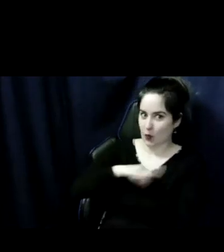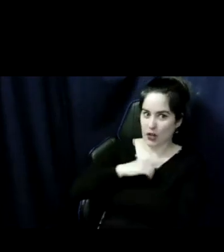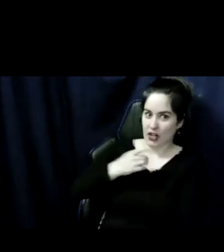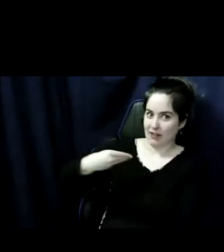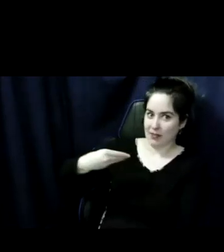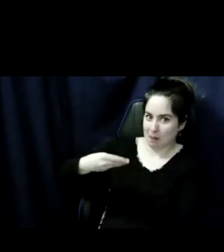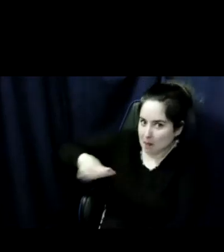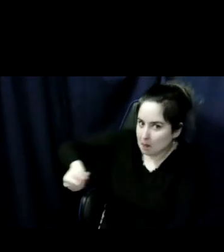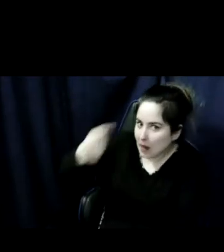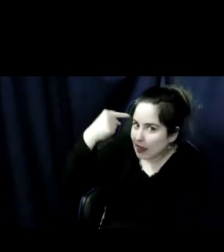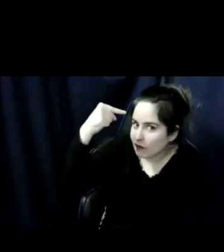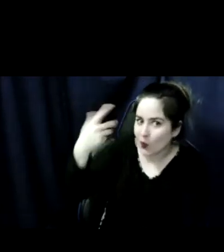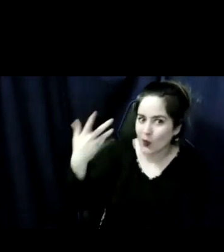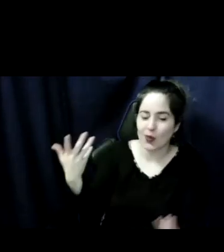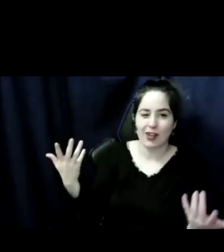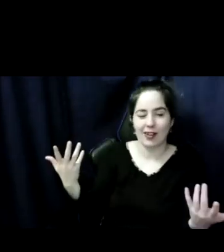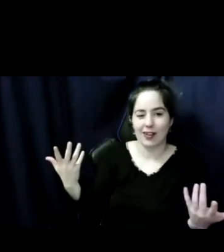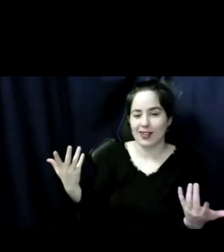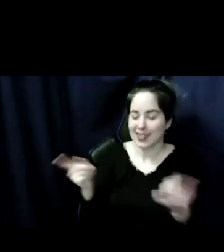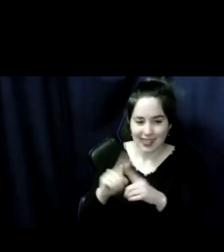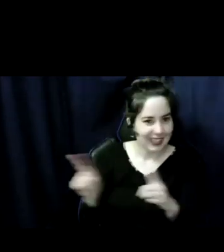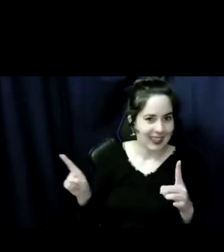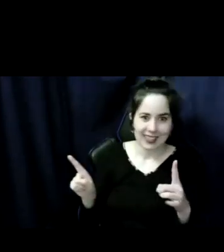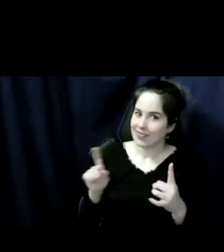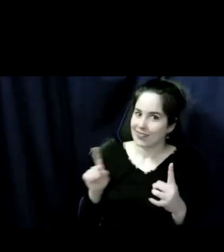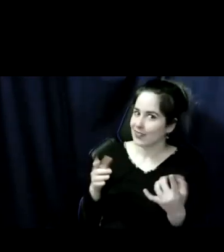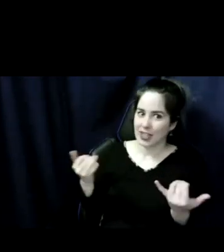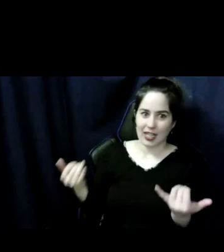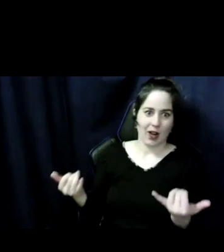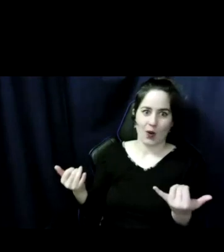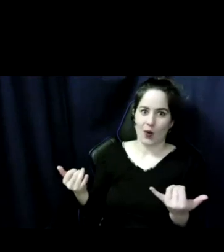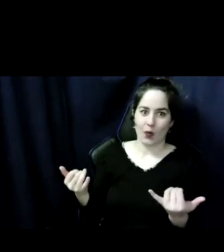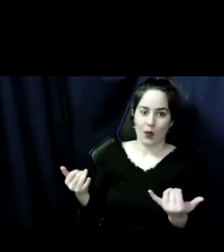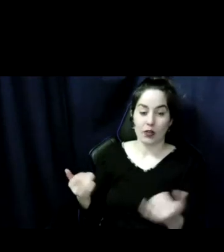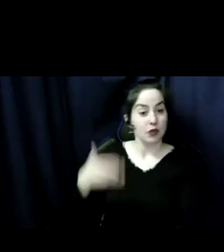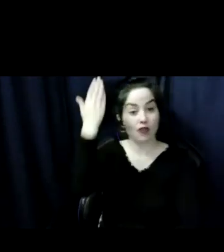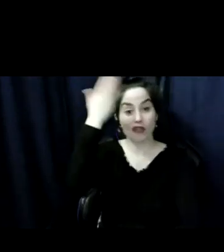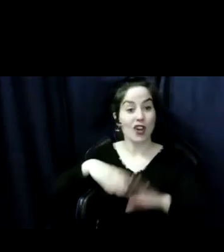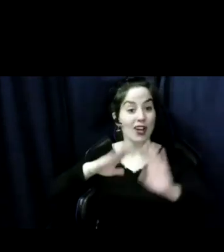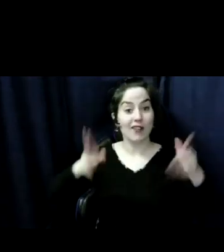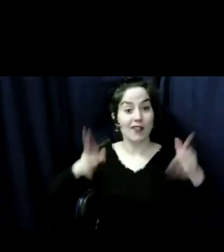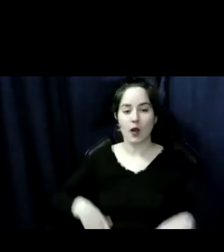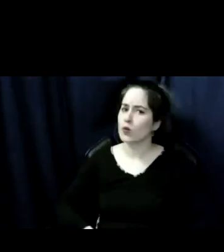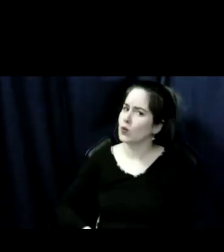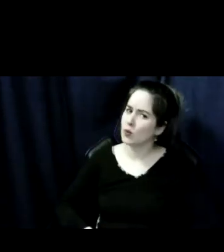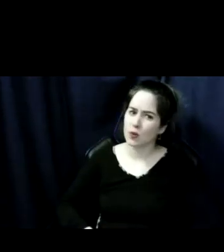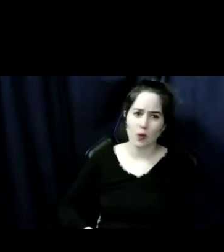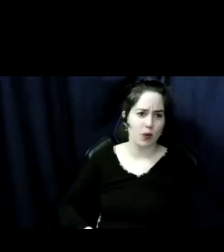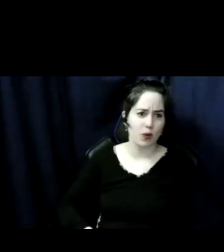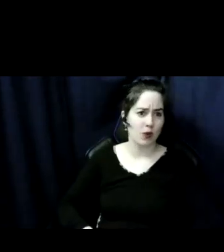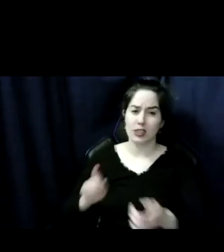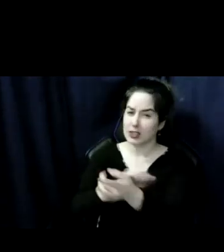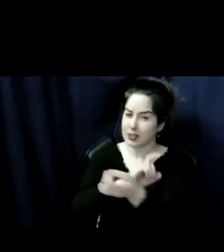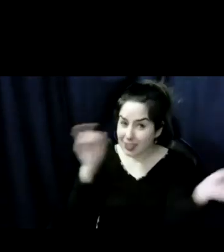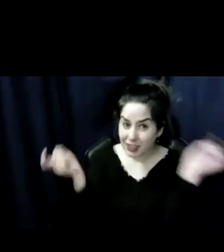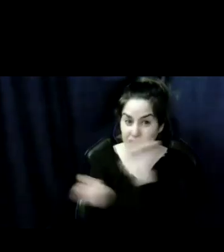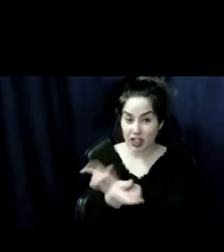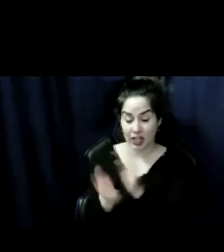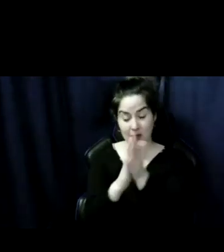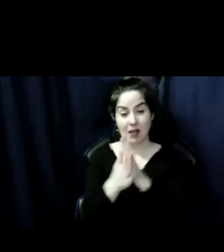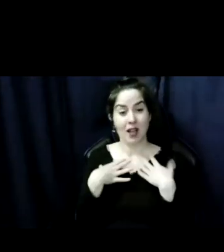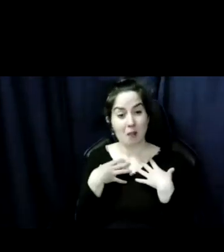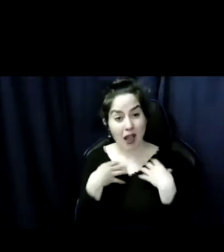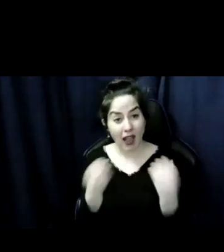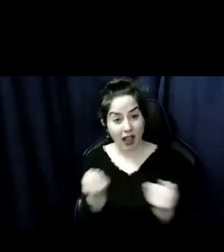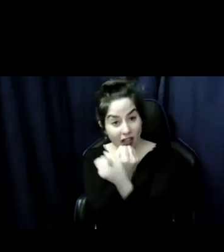Because it's a different thing now. It's not simply front of house anymore. It's health and safety. And I don't know if that makes